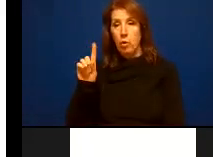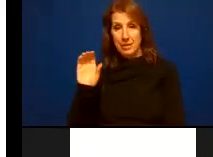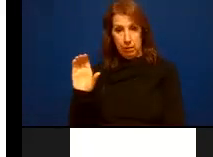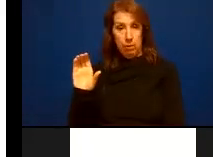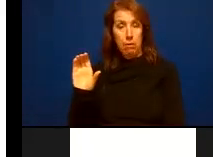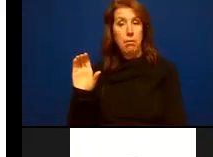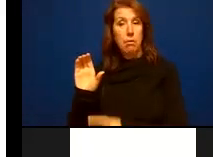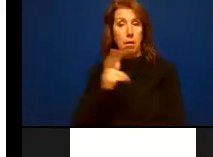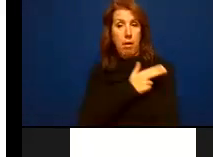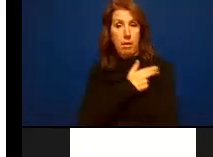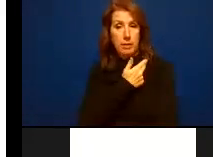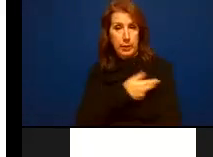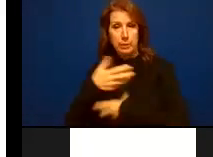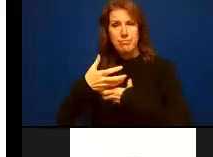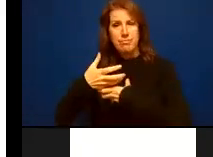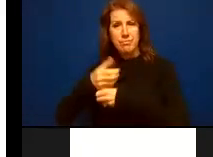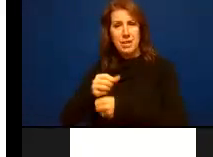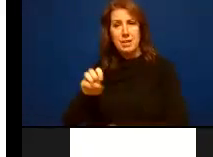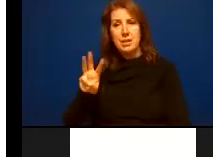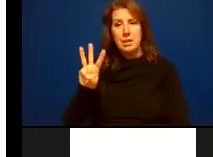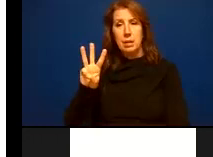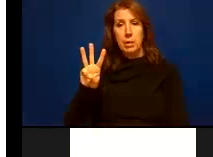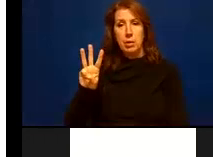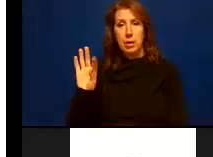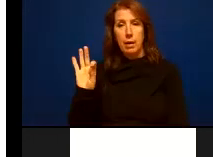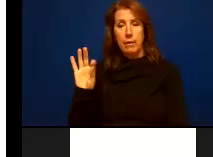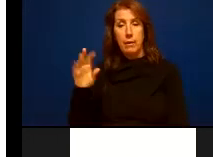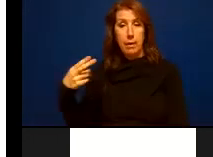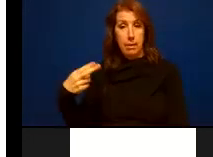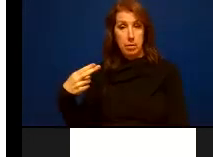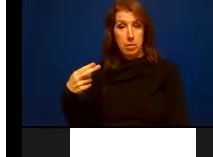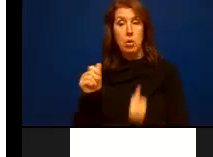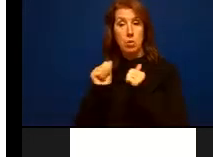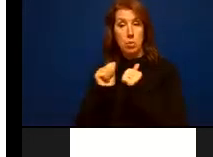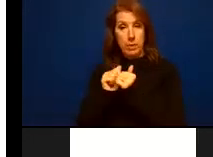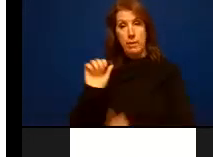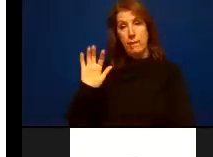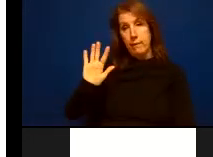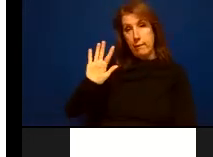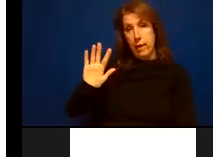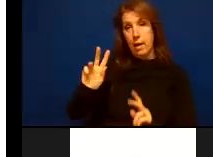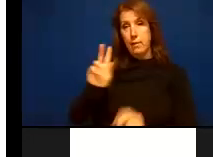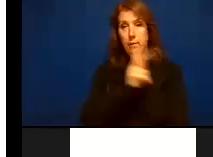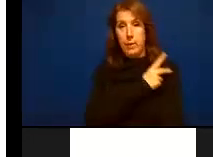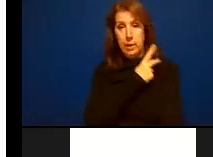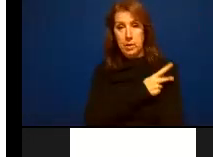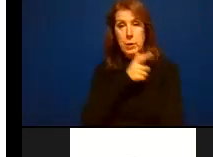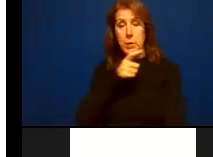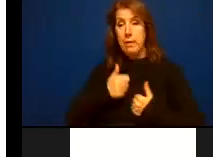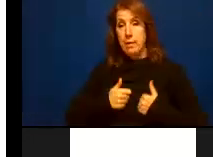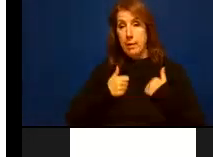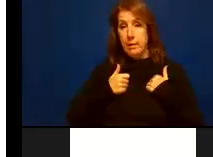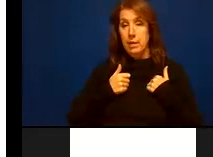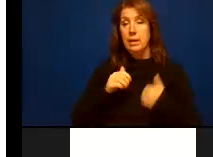Hospital, abbreviated WFH, along with 5 patients residing at Connecticut